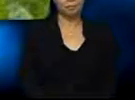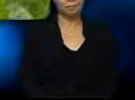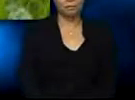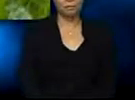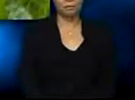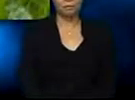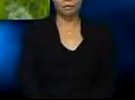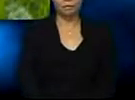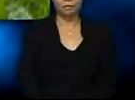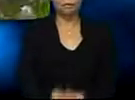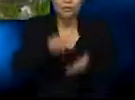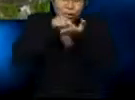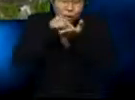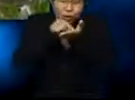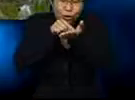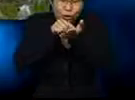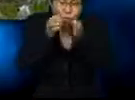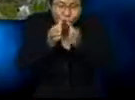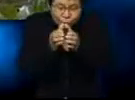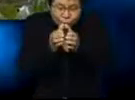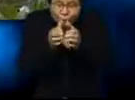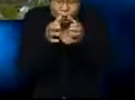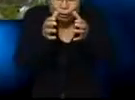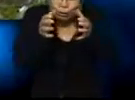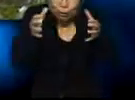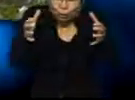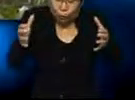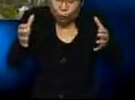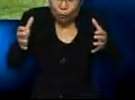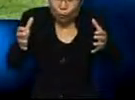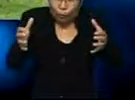A chick grows to become a hen or a rooster.